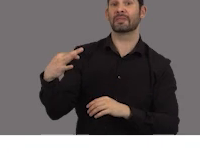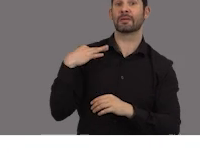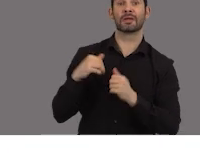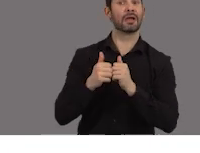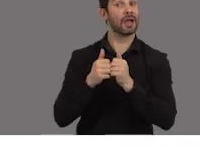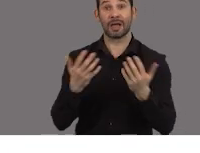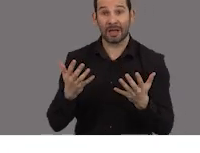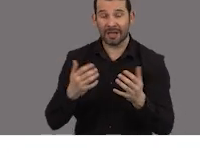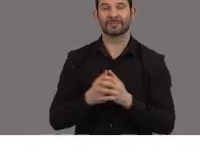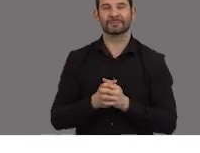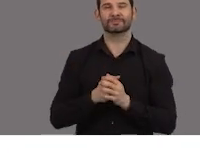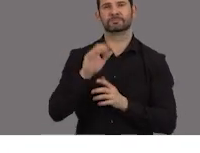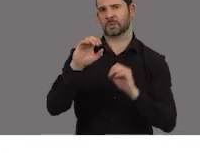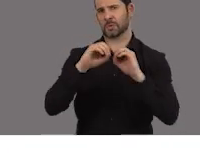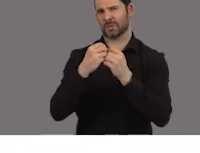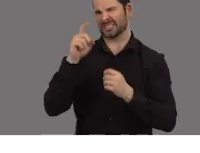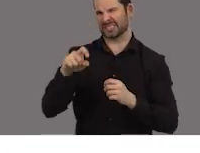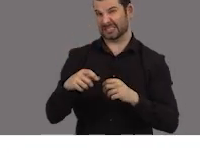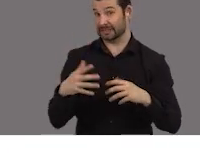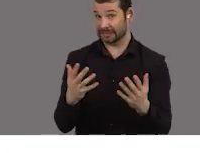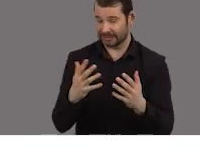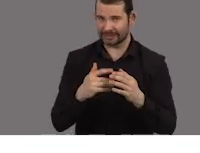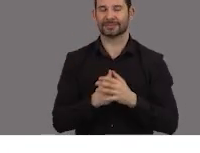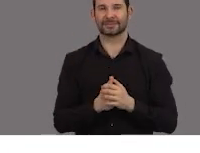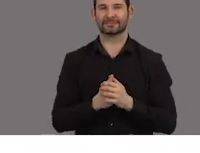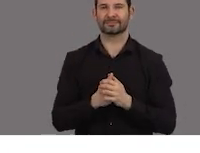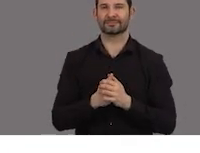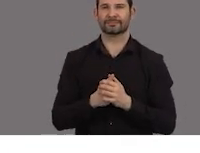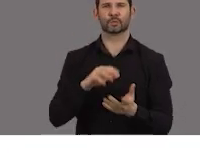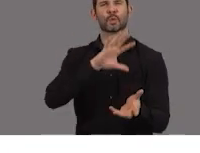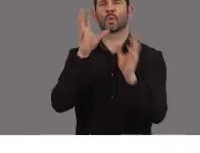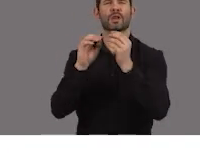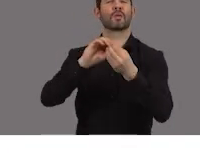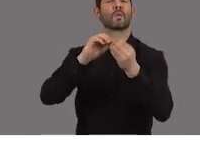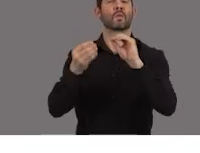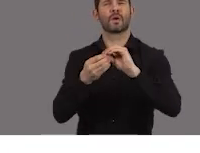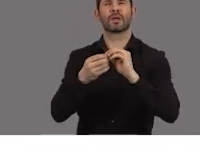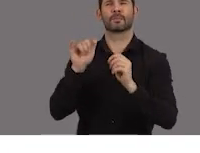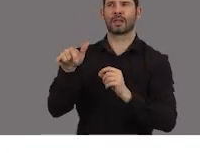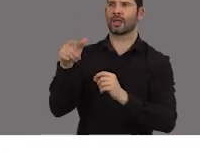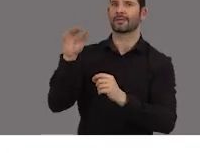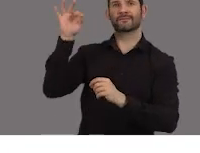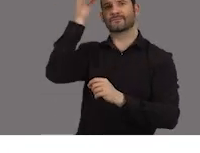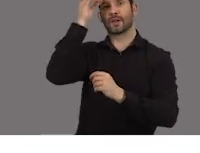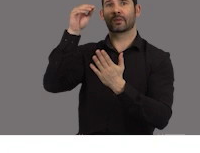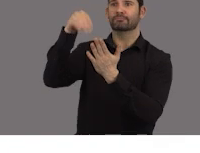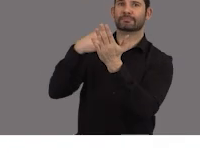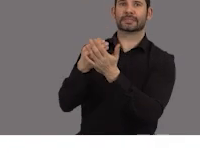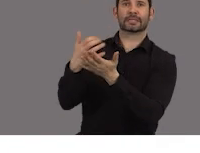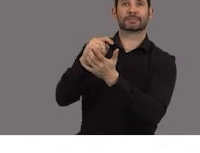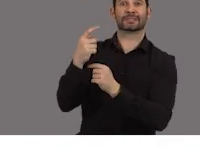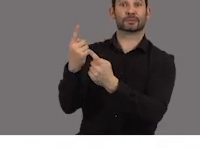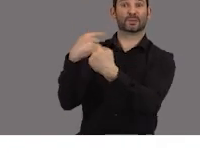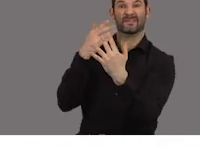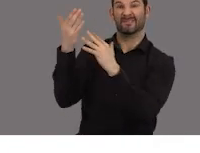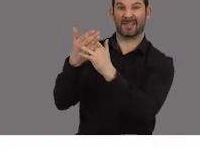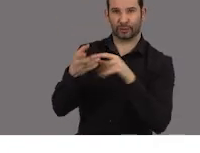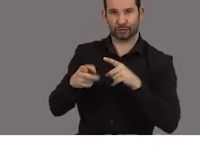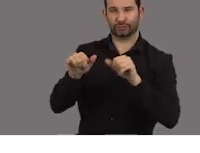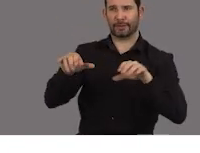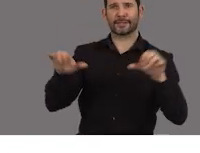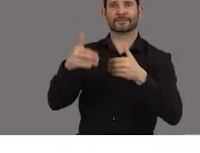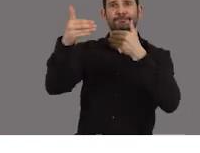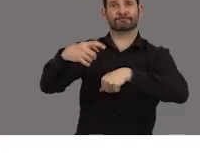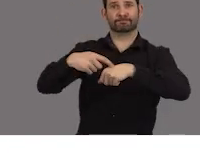To complete an application, your organization will need 1. The total number of federal income tax returns